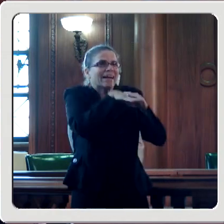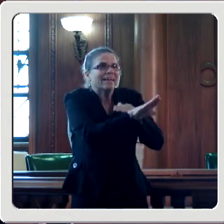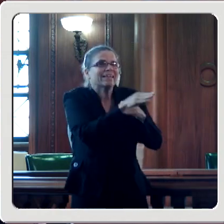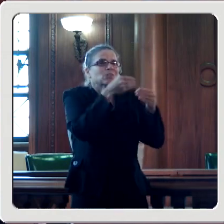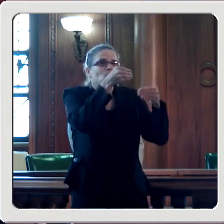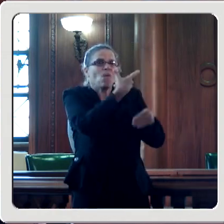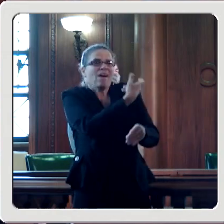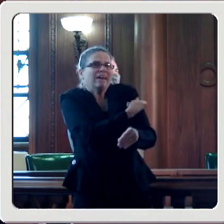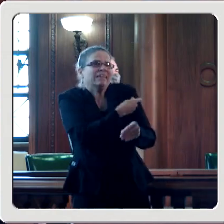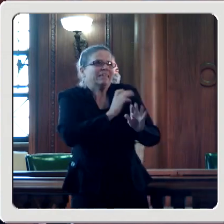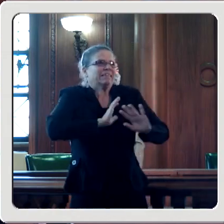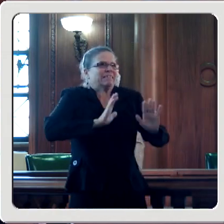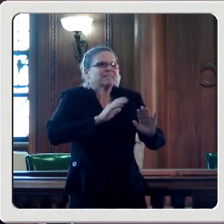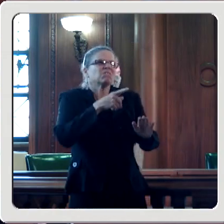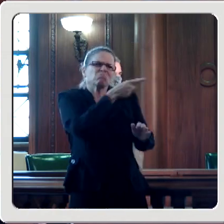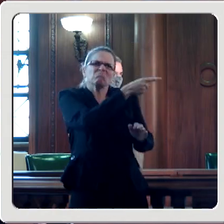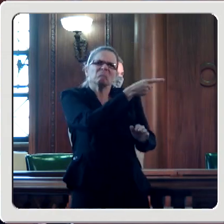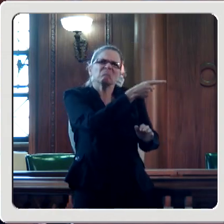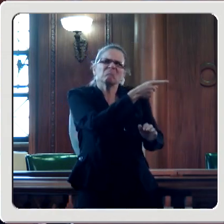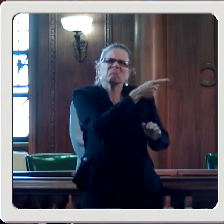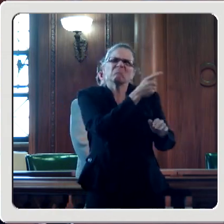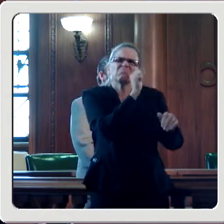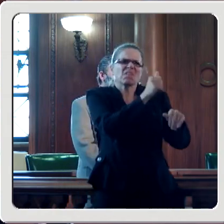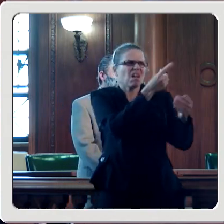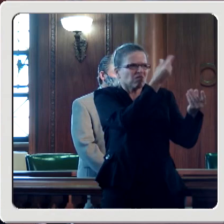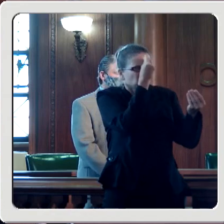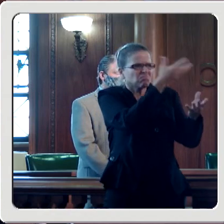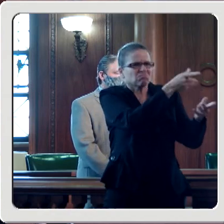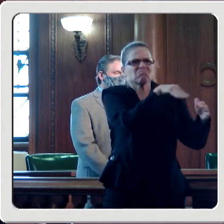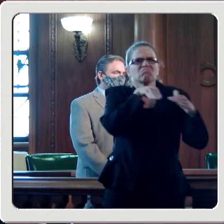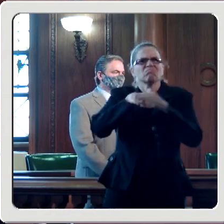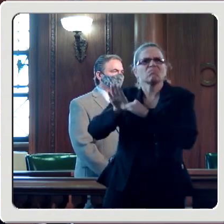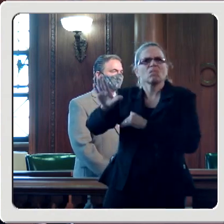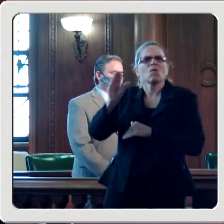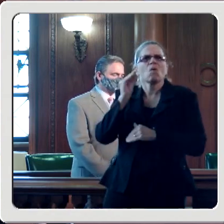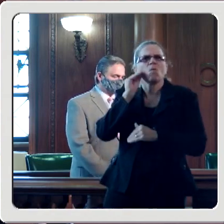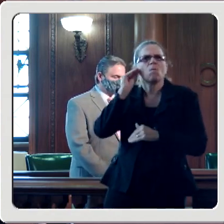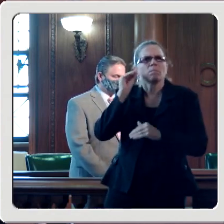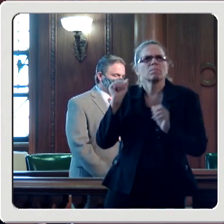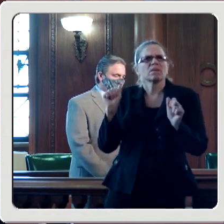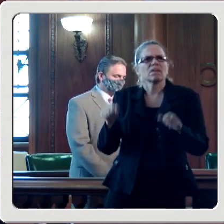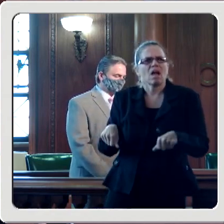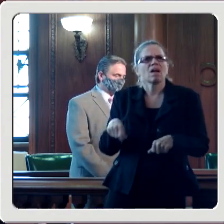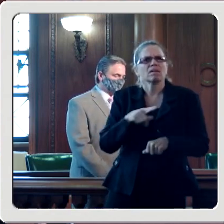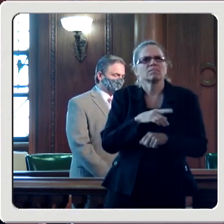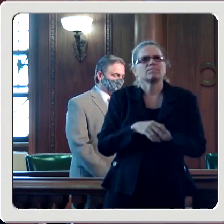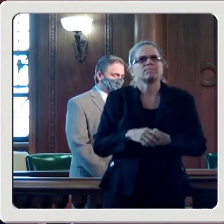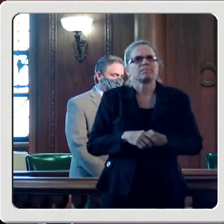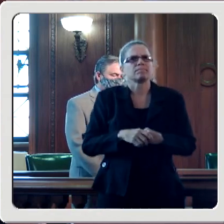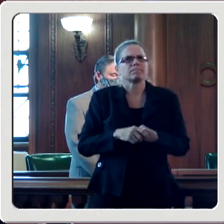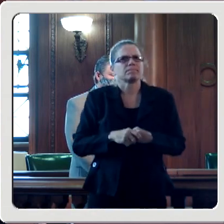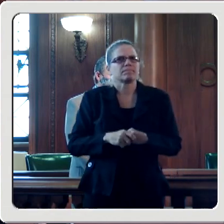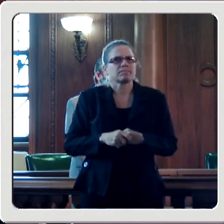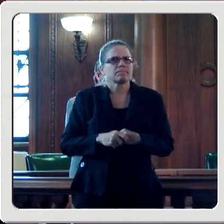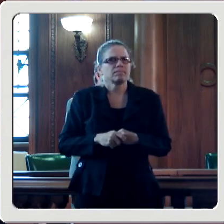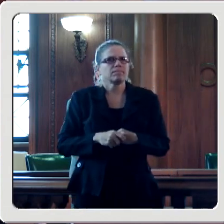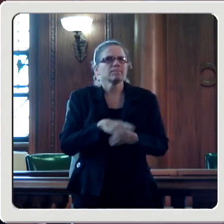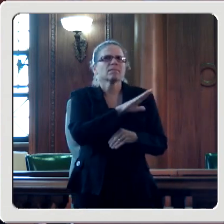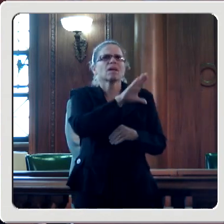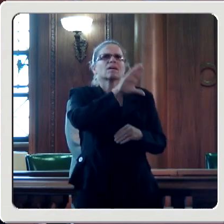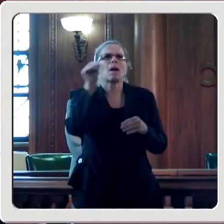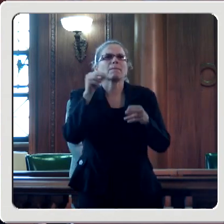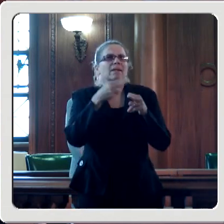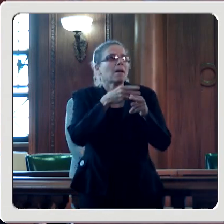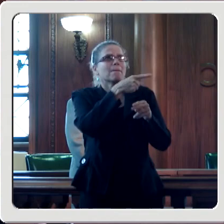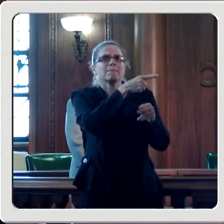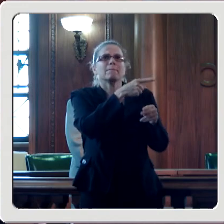And so we will be offering flu shots through AMR that will go to the homes of